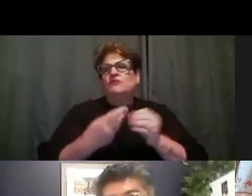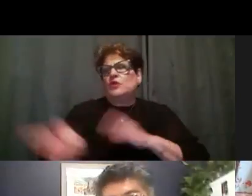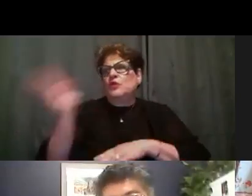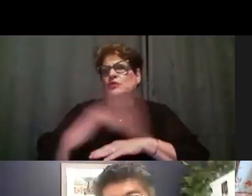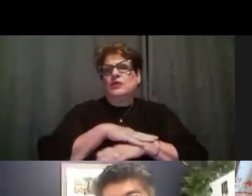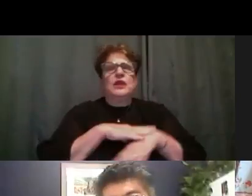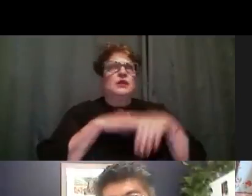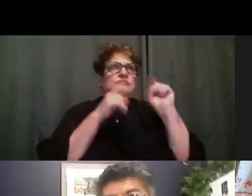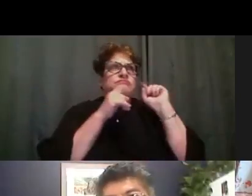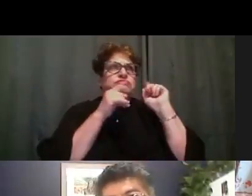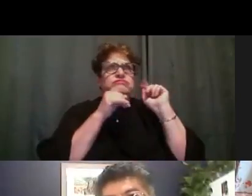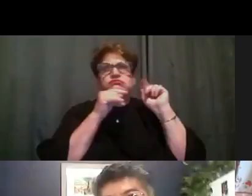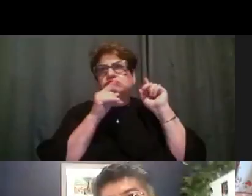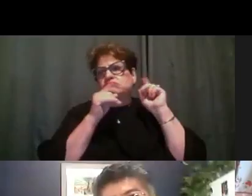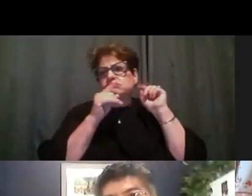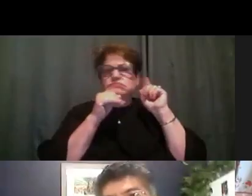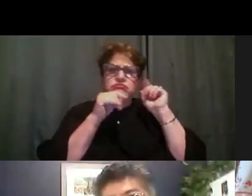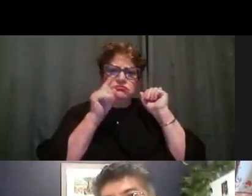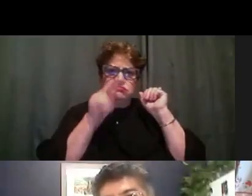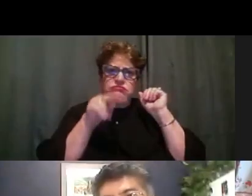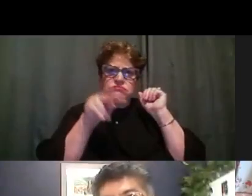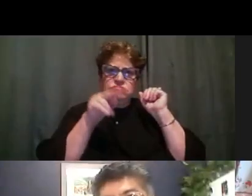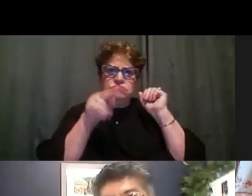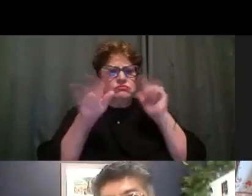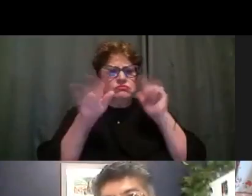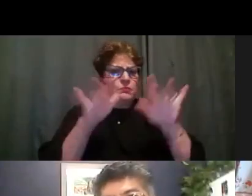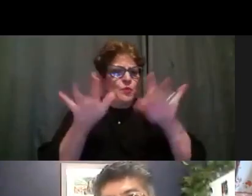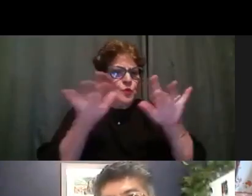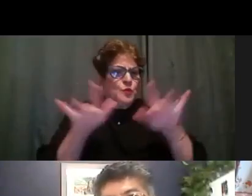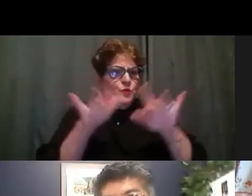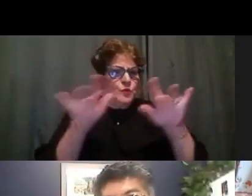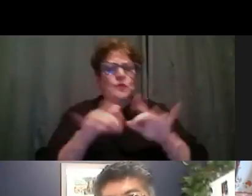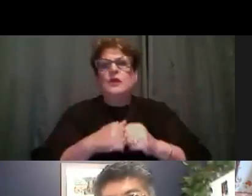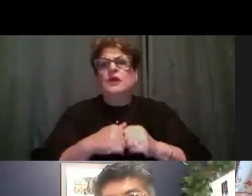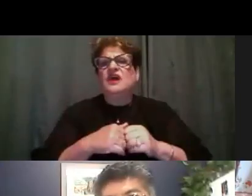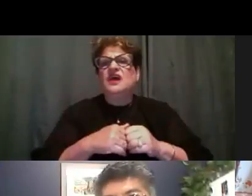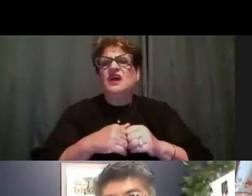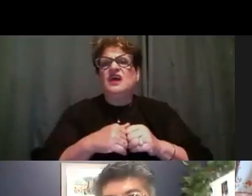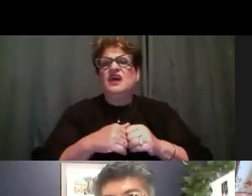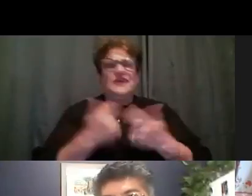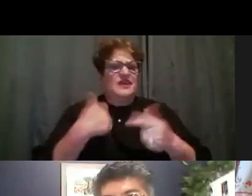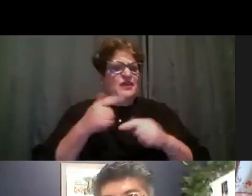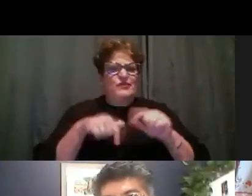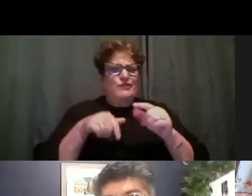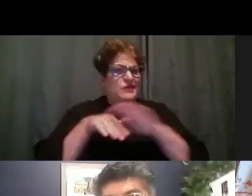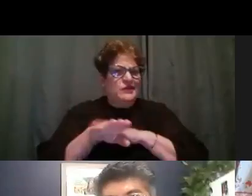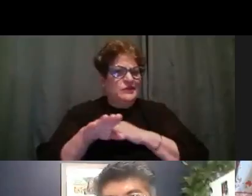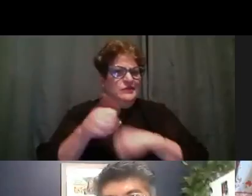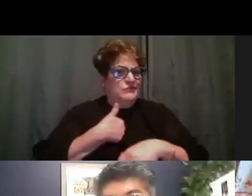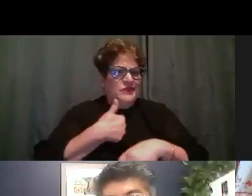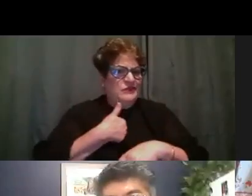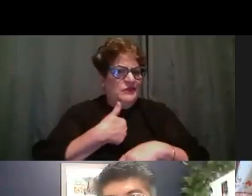the computer. I couldn't access by myself